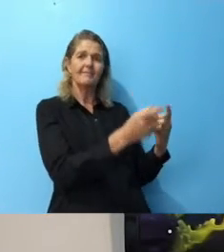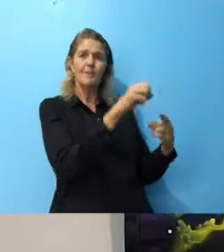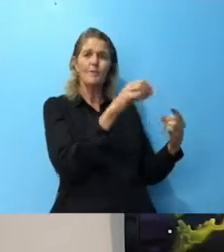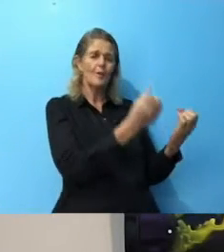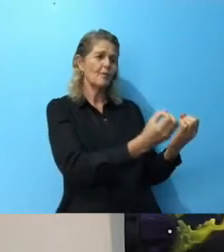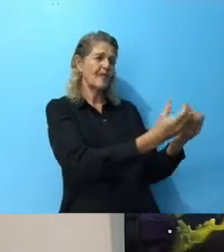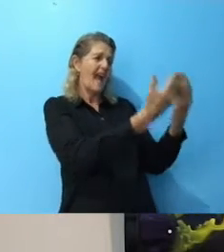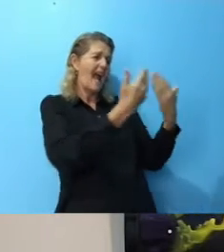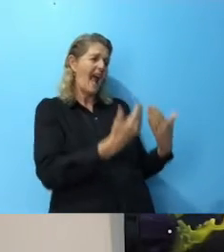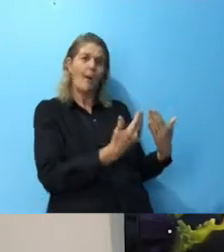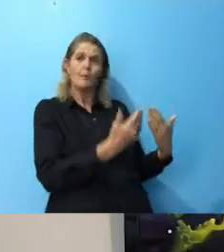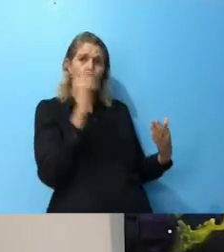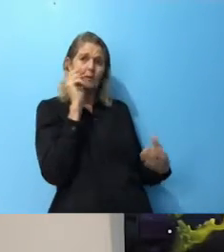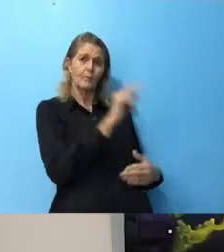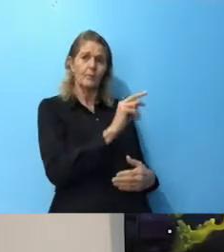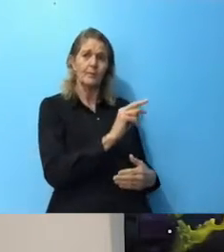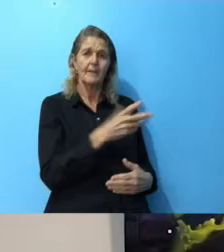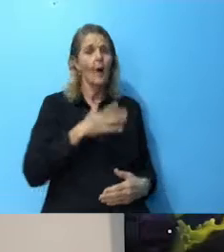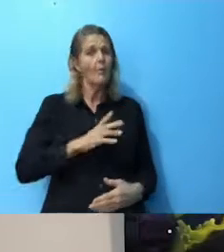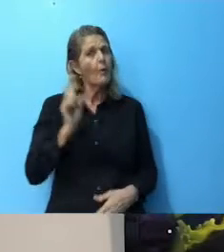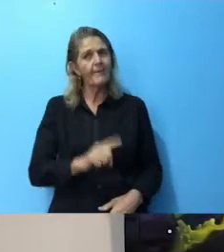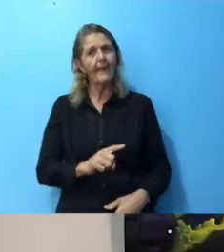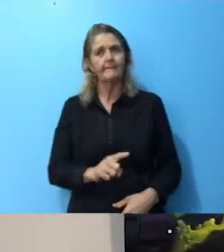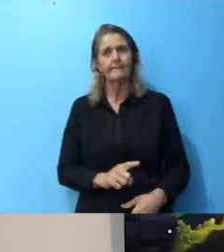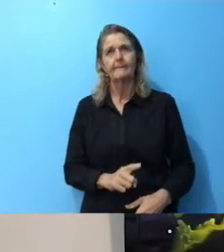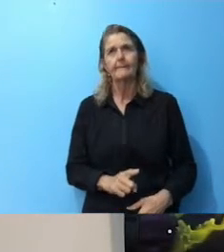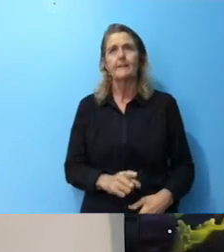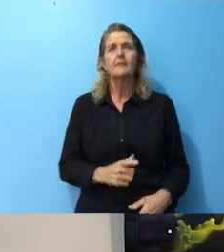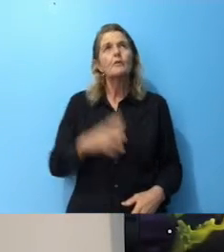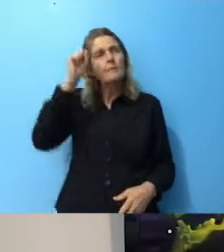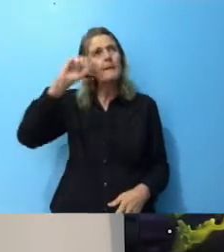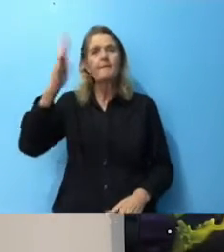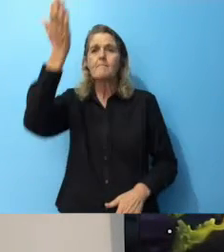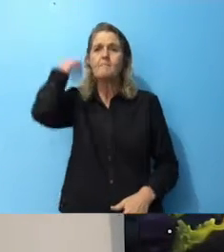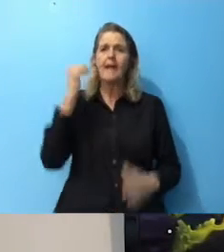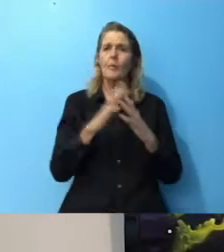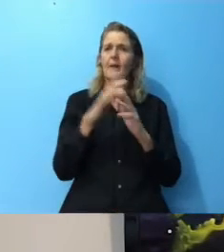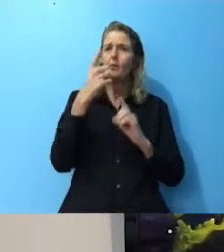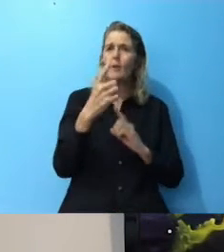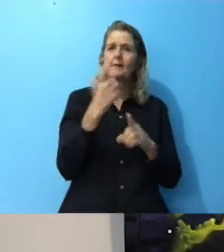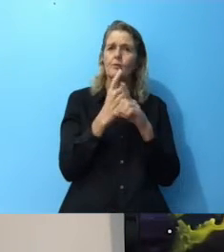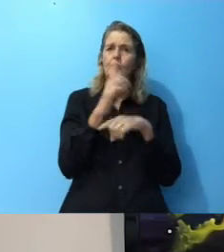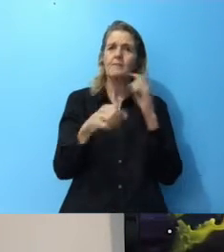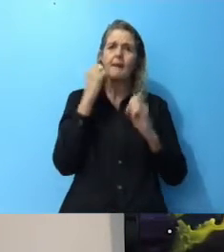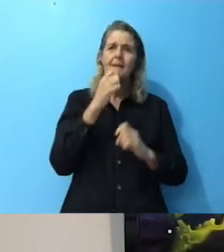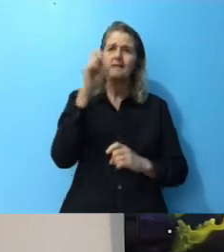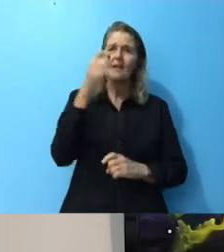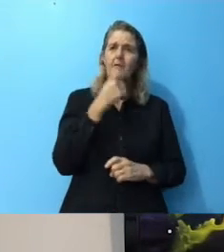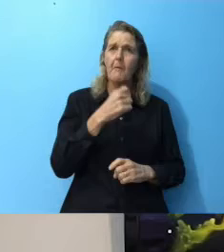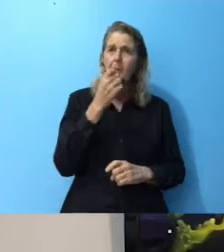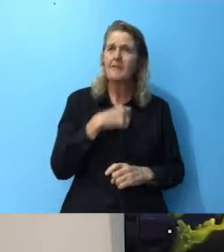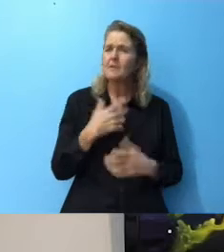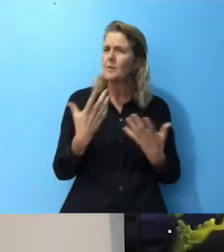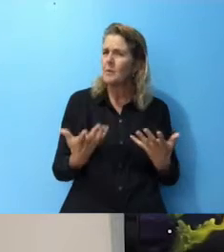that's what I want to do. And the other thing as well, because I think it was week 1 that we looked at charcoal, and I think we might have brought it back again